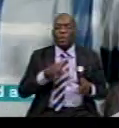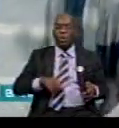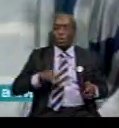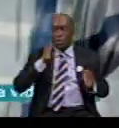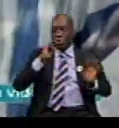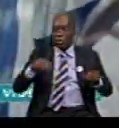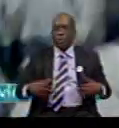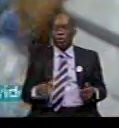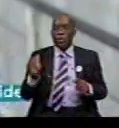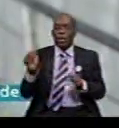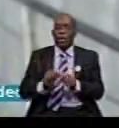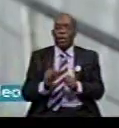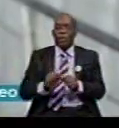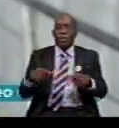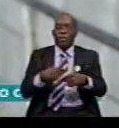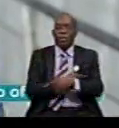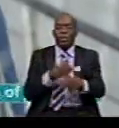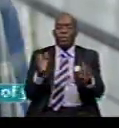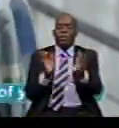Praise the Lord.